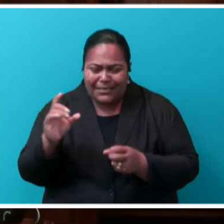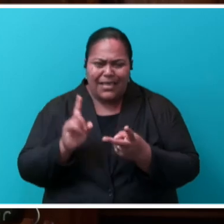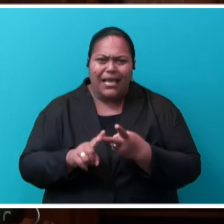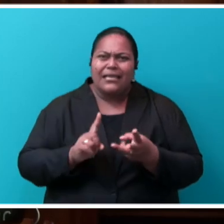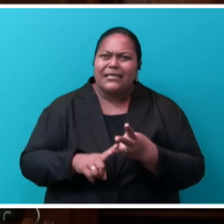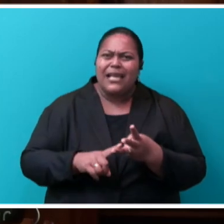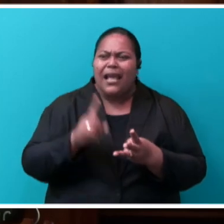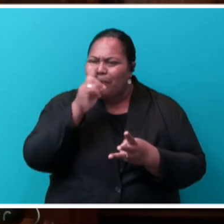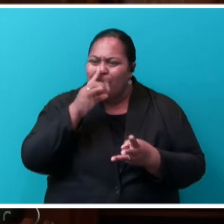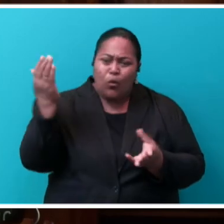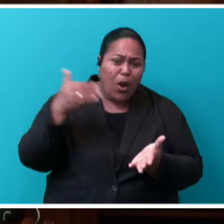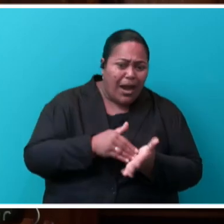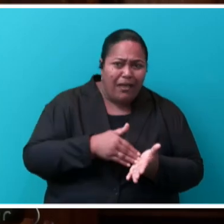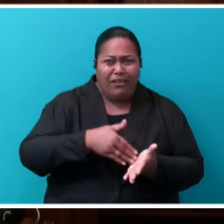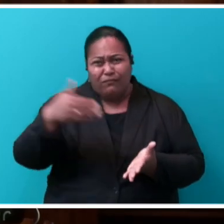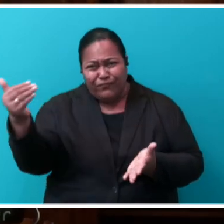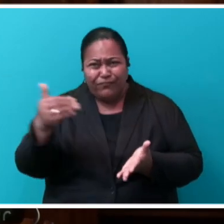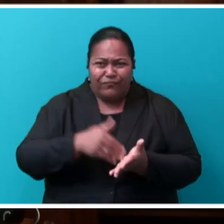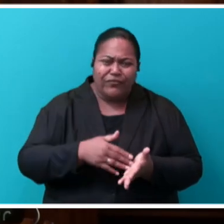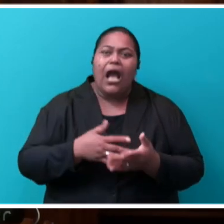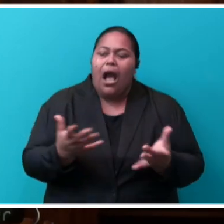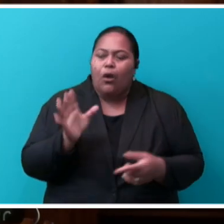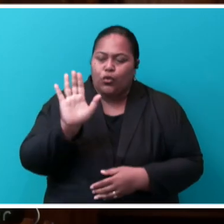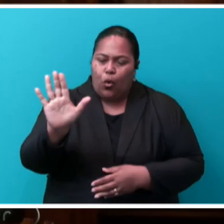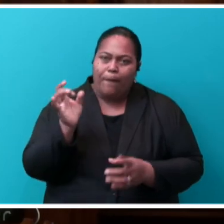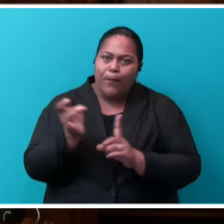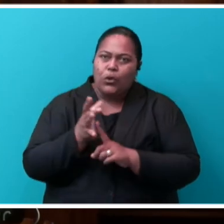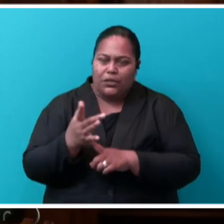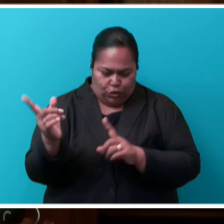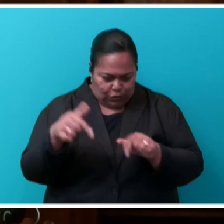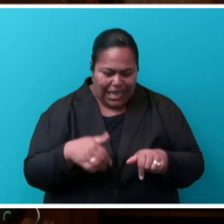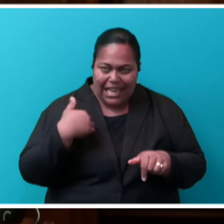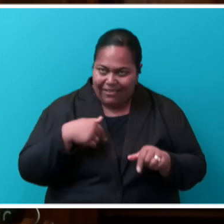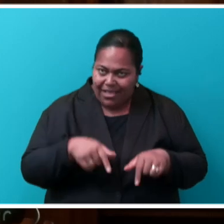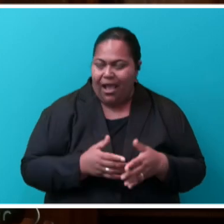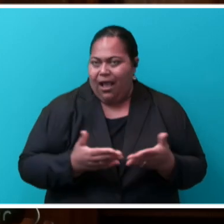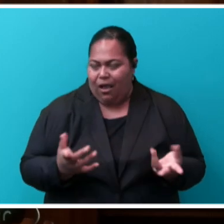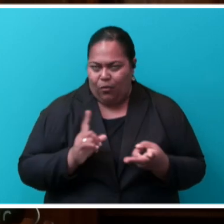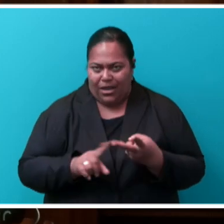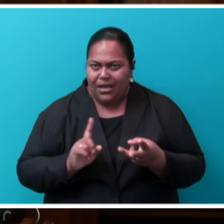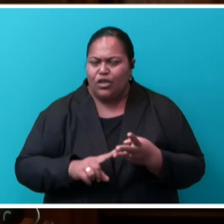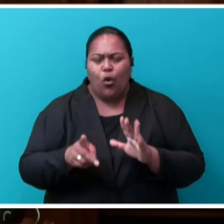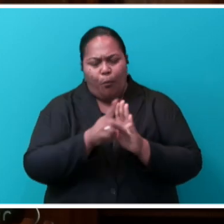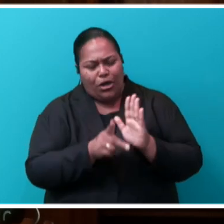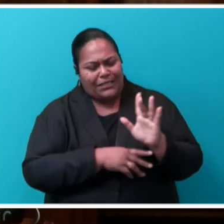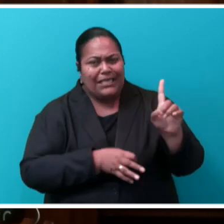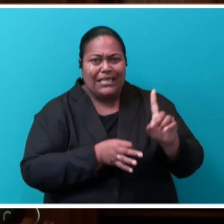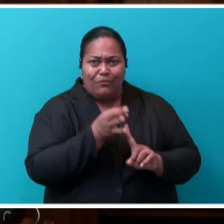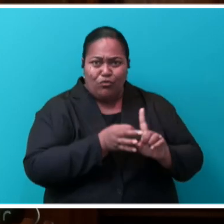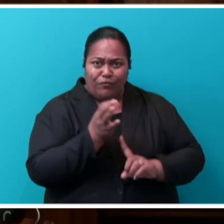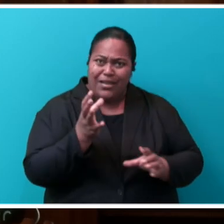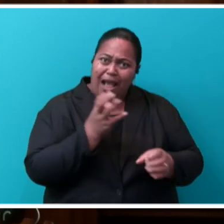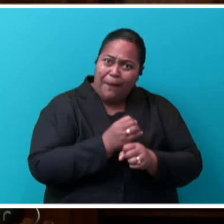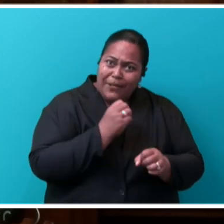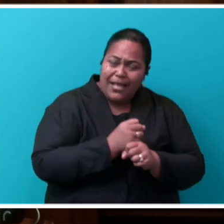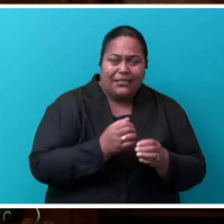and the importance of compliance. Legislative reforms and policy updates. The department is